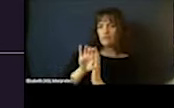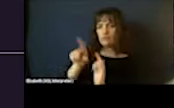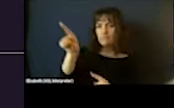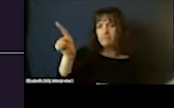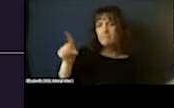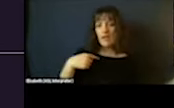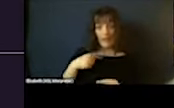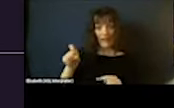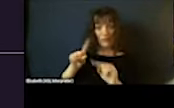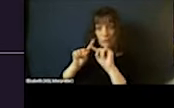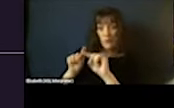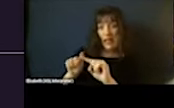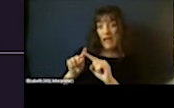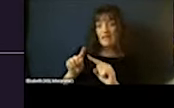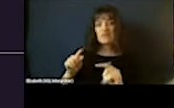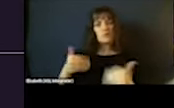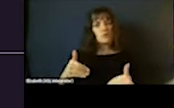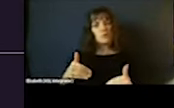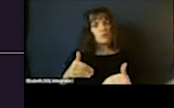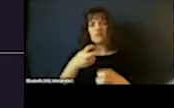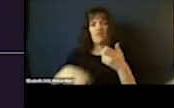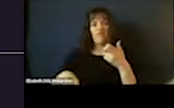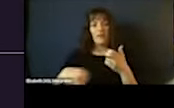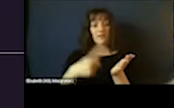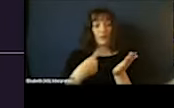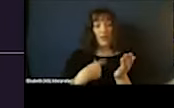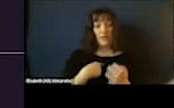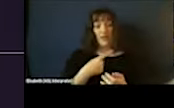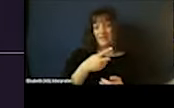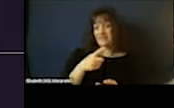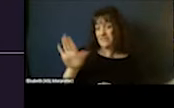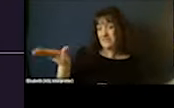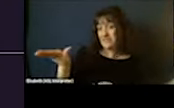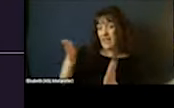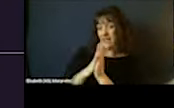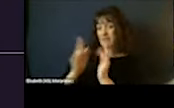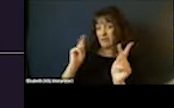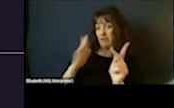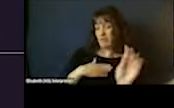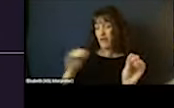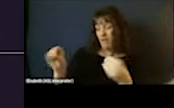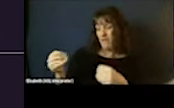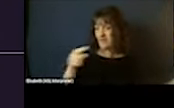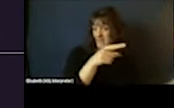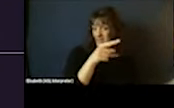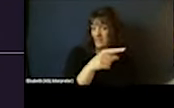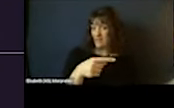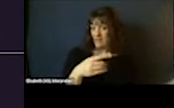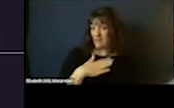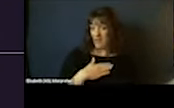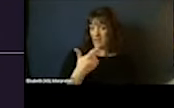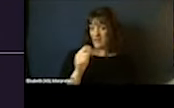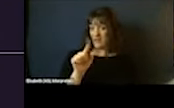I'd have to turn to people in my office and say, okay, so this galaxy that I have a picture of on my screen, is it actually blue, or am I